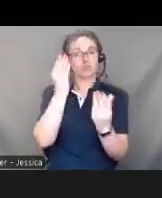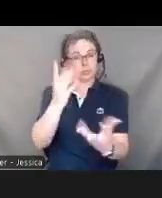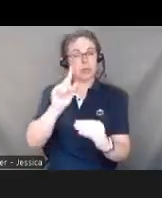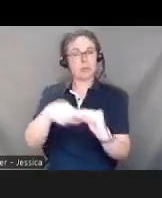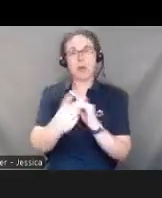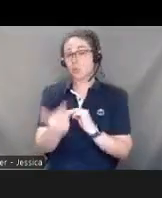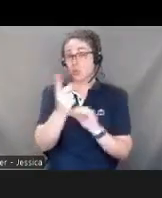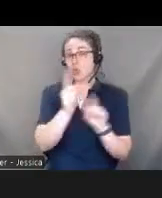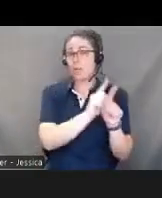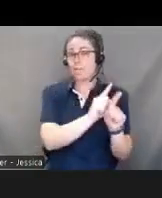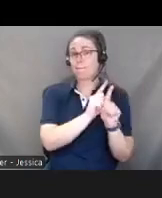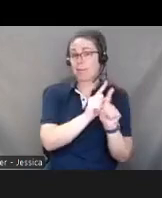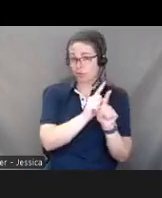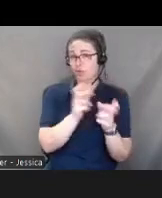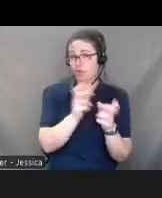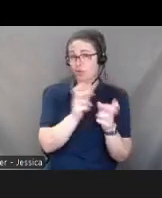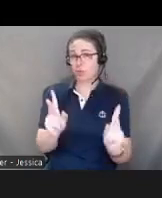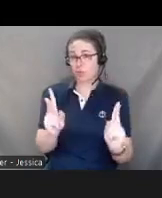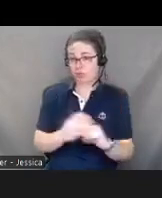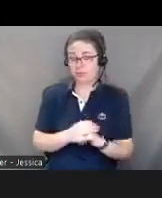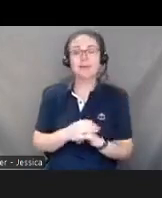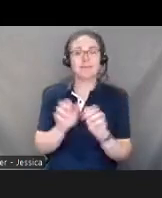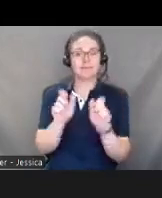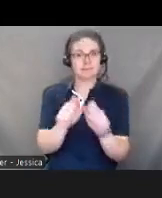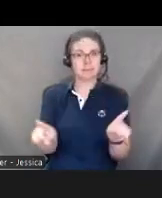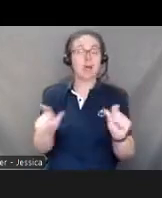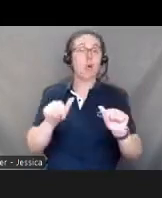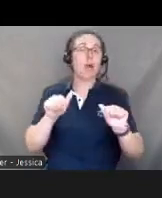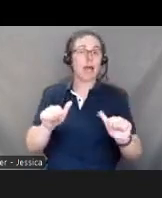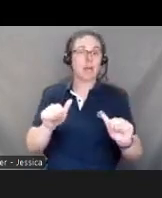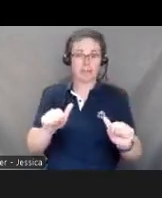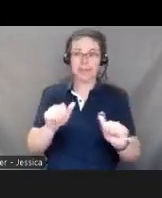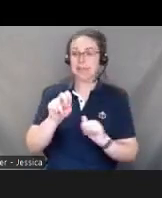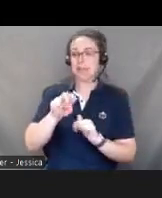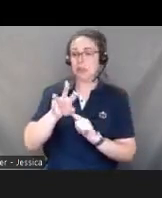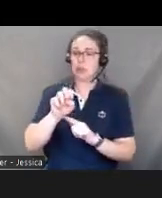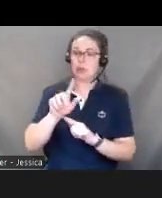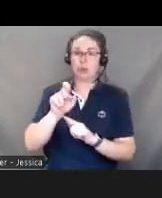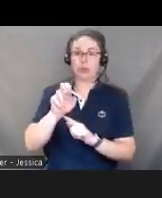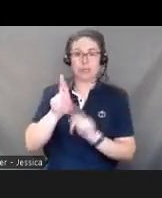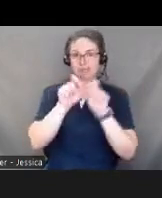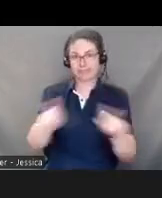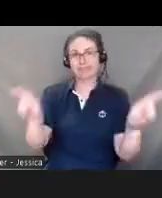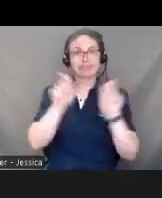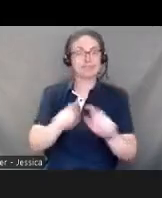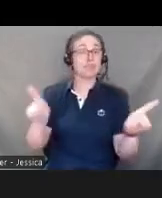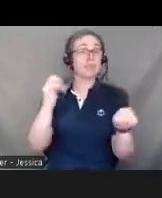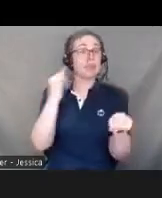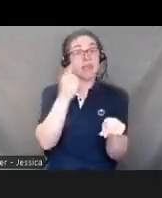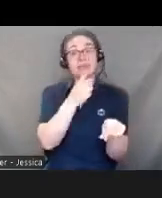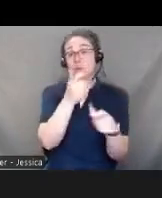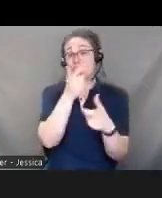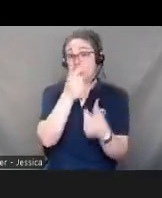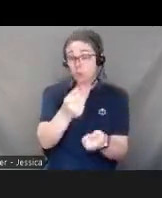mentorship opportunities. As you know, I send out the Abilities Dispatch newsletter. If you are interested in desktop